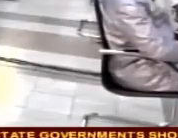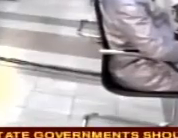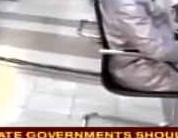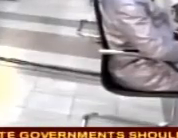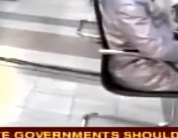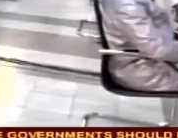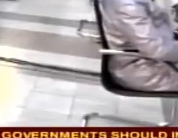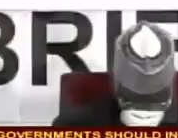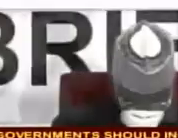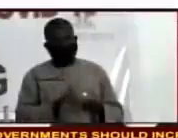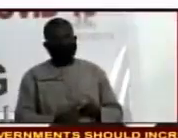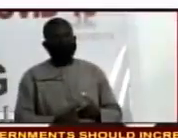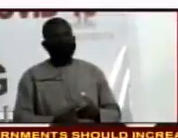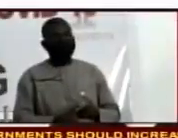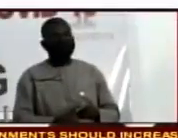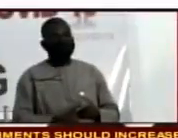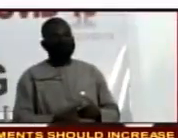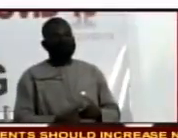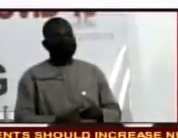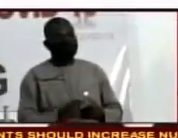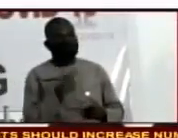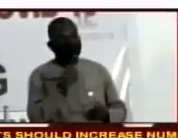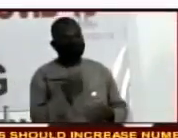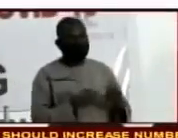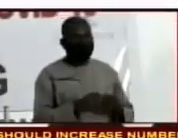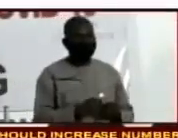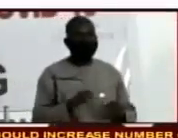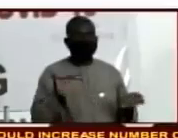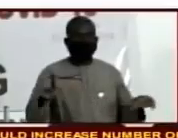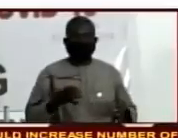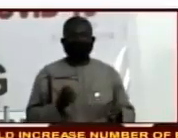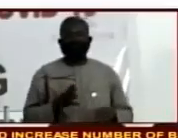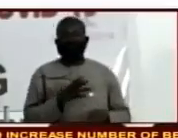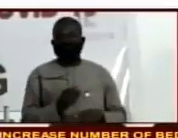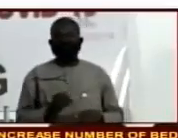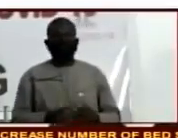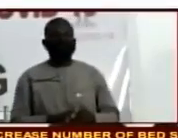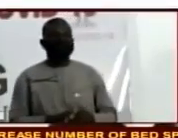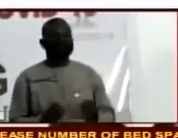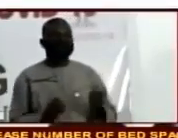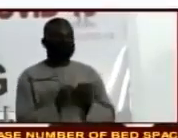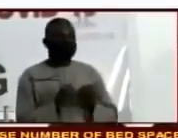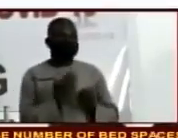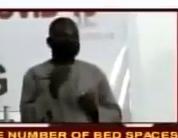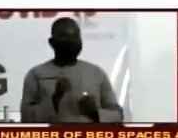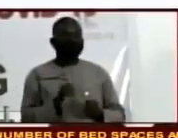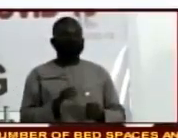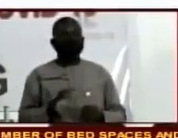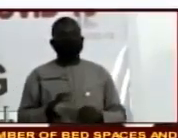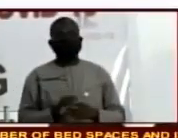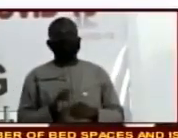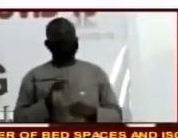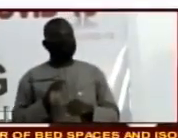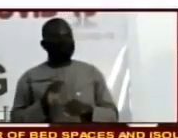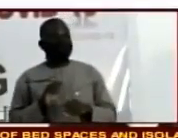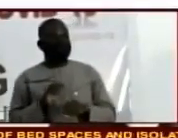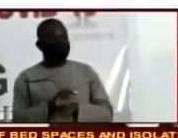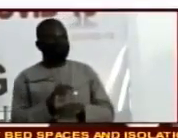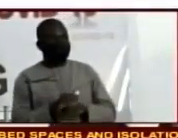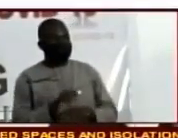speed on the recent activities, interventions, and plans of the Ministry of Humanitarian Affairs, Disaster Management, and Social